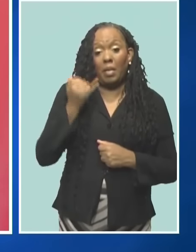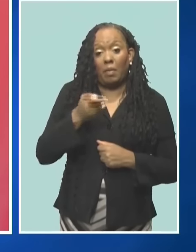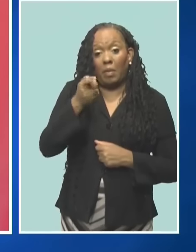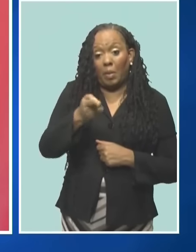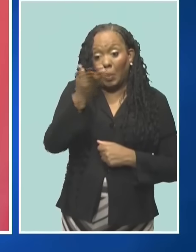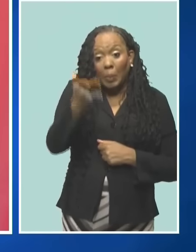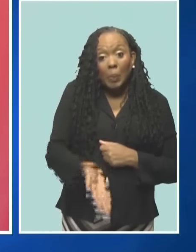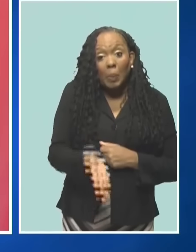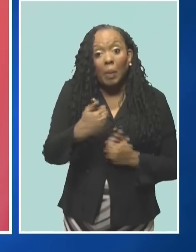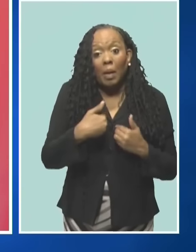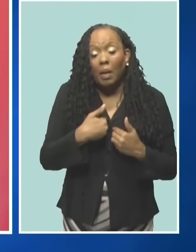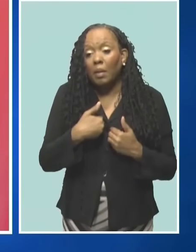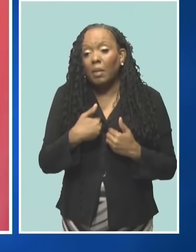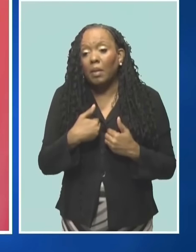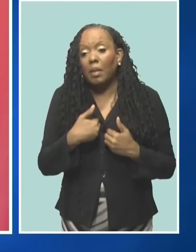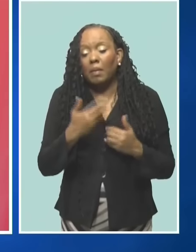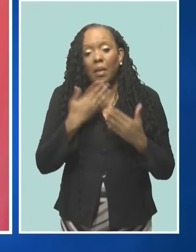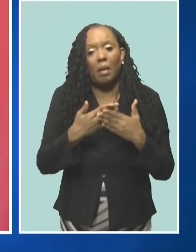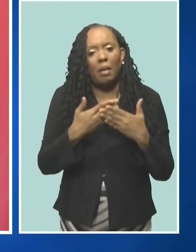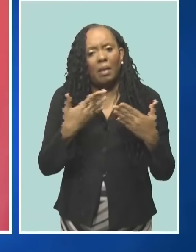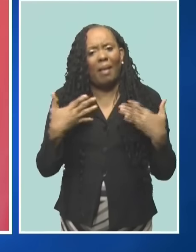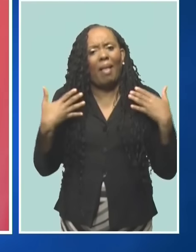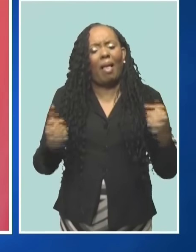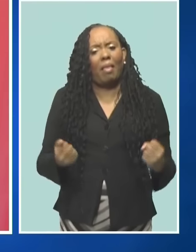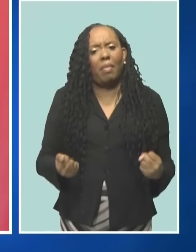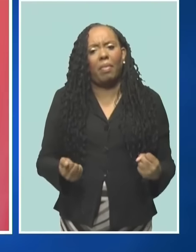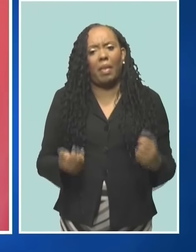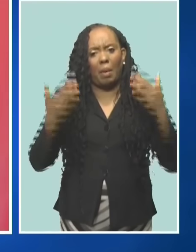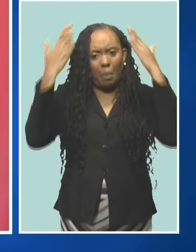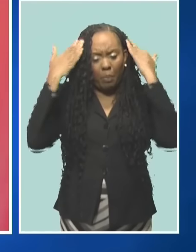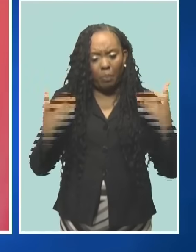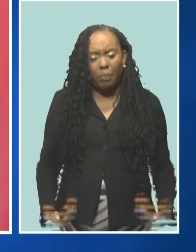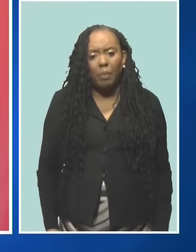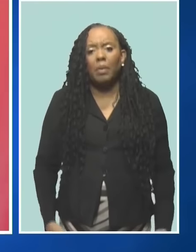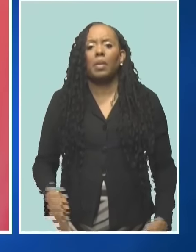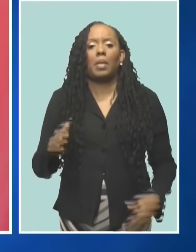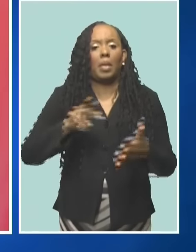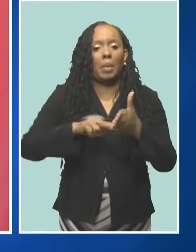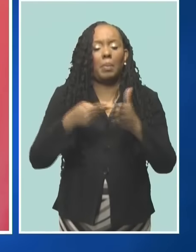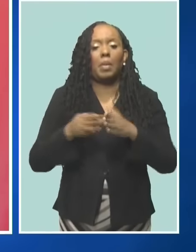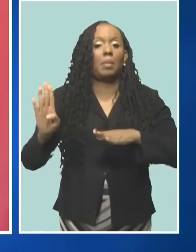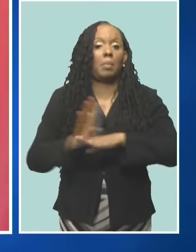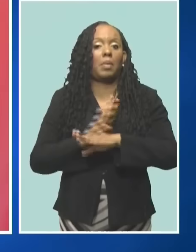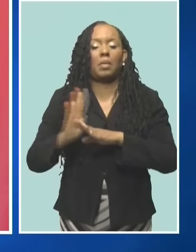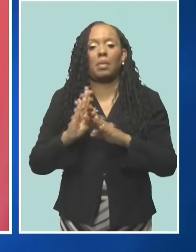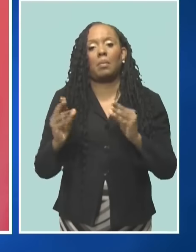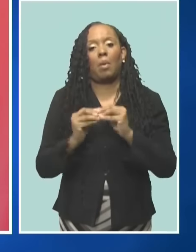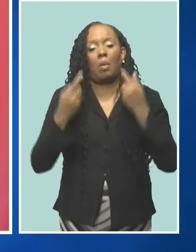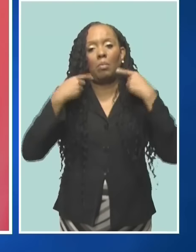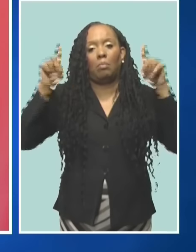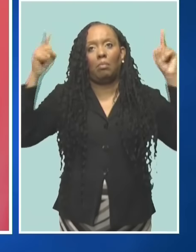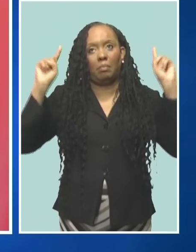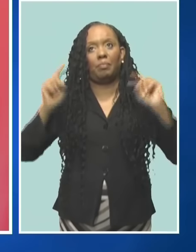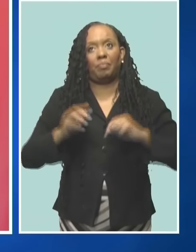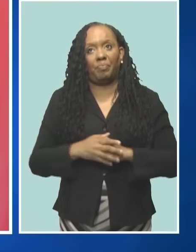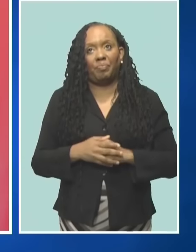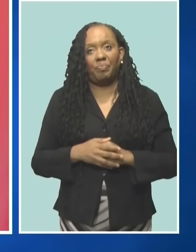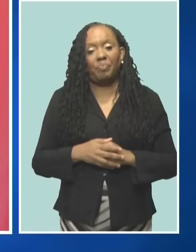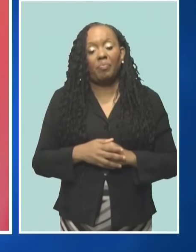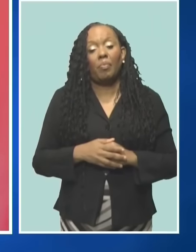more sustainable business. Then we're going to start talking about operationalizing